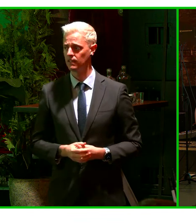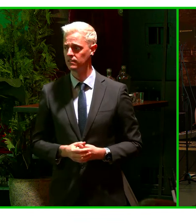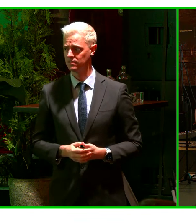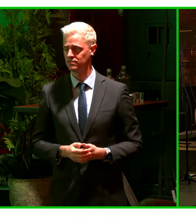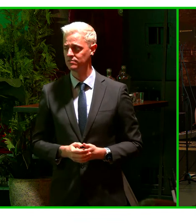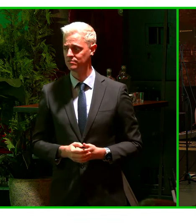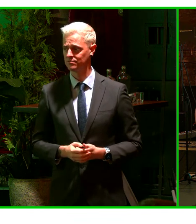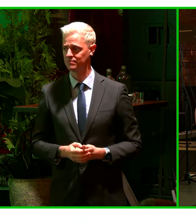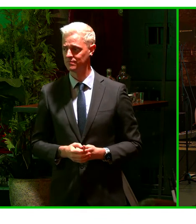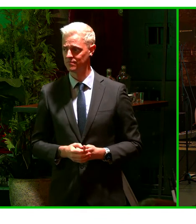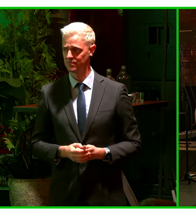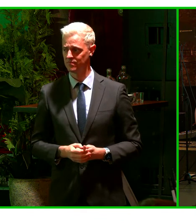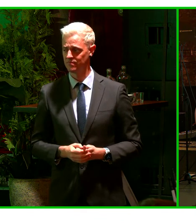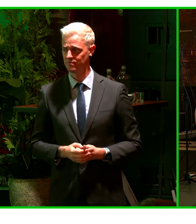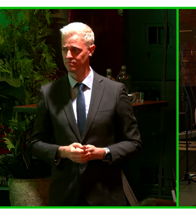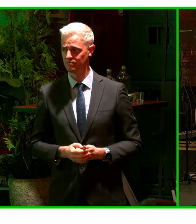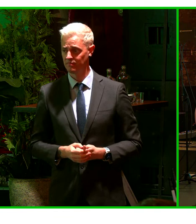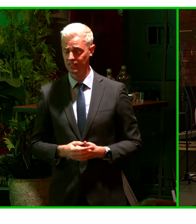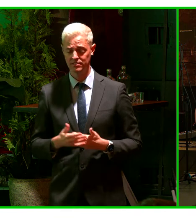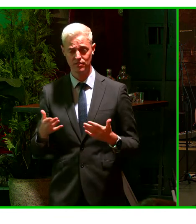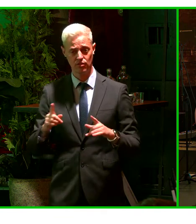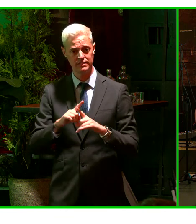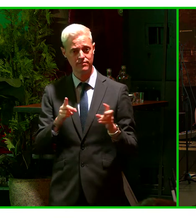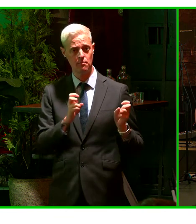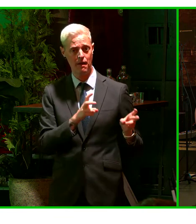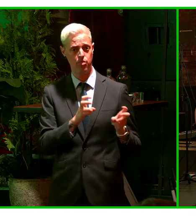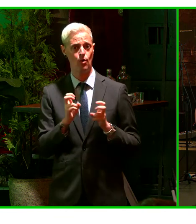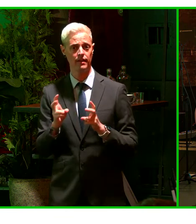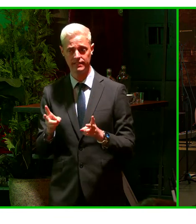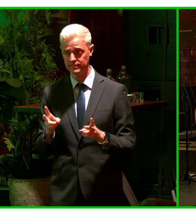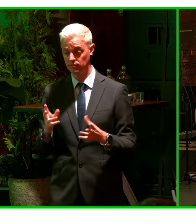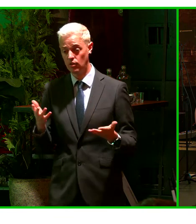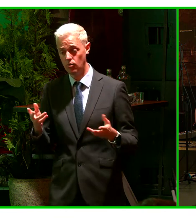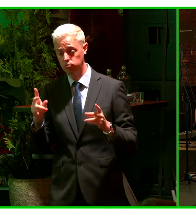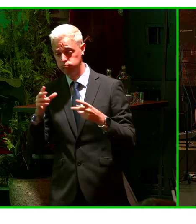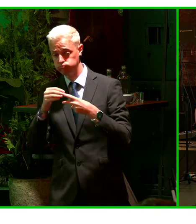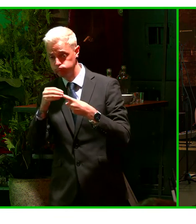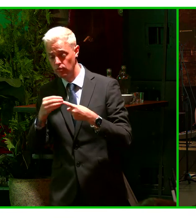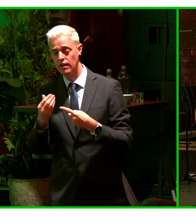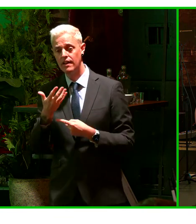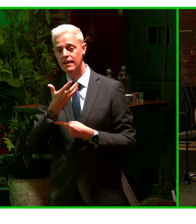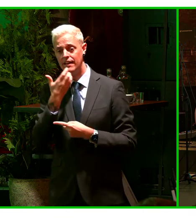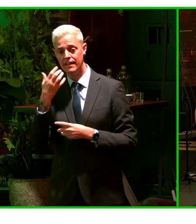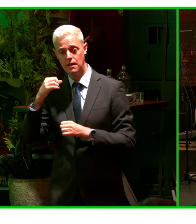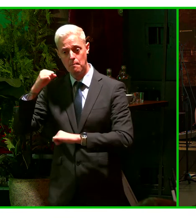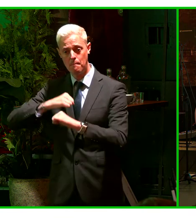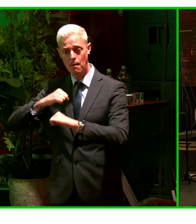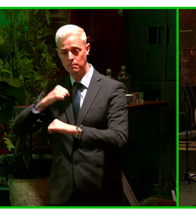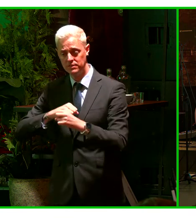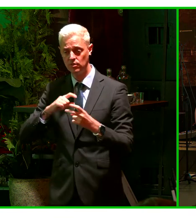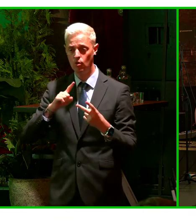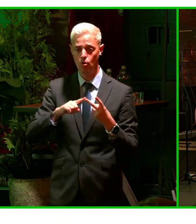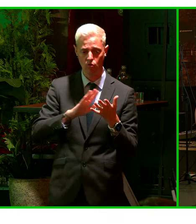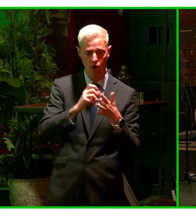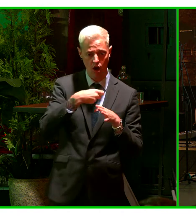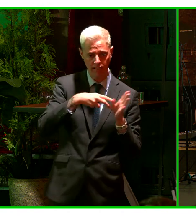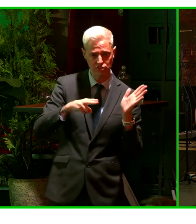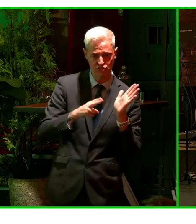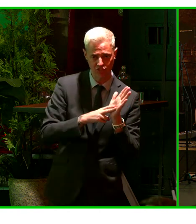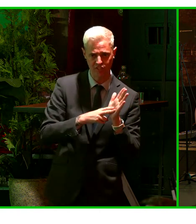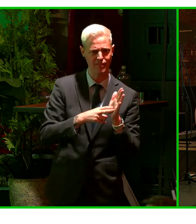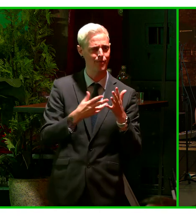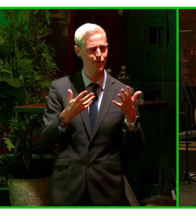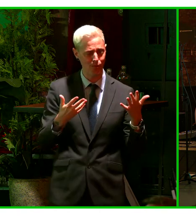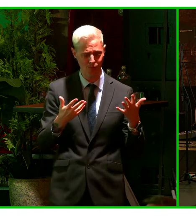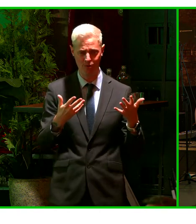as you're hearing already, there's a choice of pathways. Do we go heat pumps? Do we go hydrogen? Do we go heat networks? To some extent, we